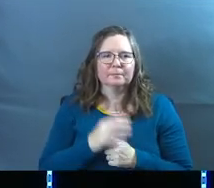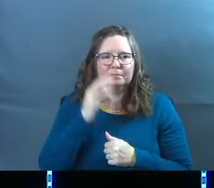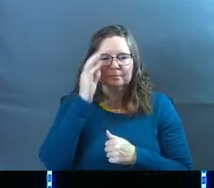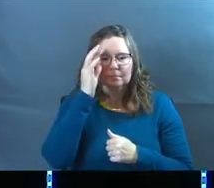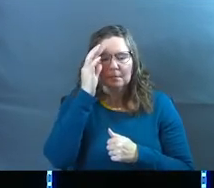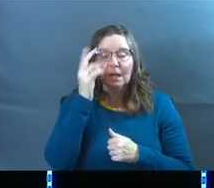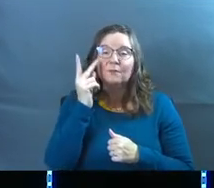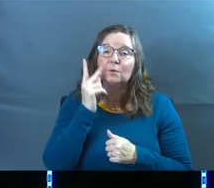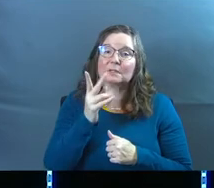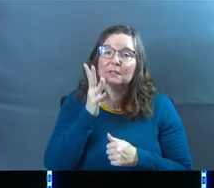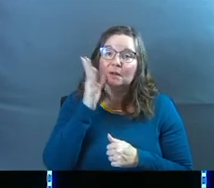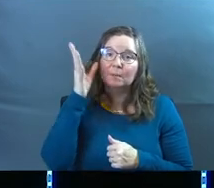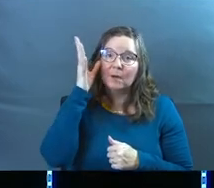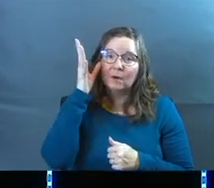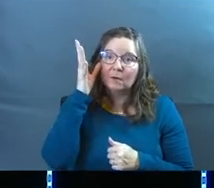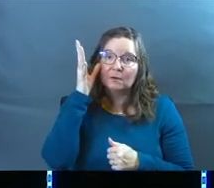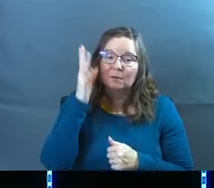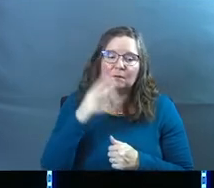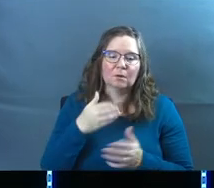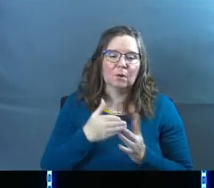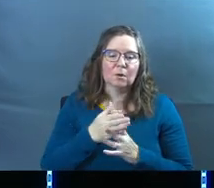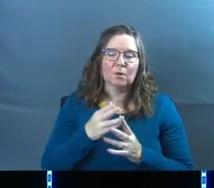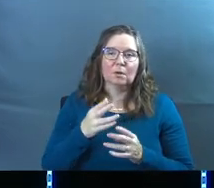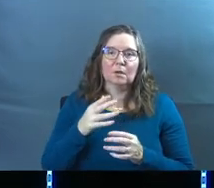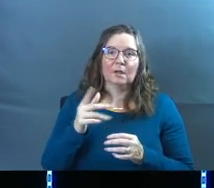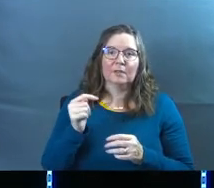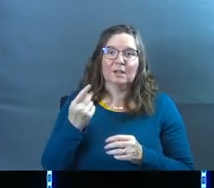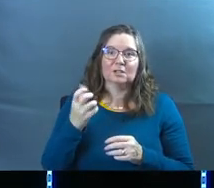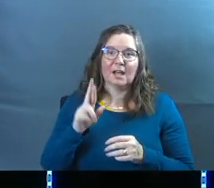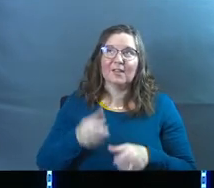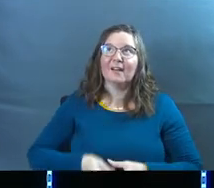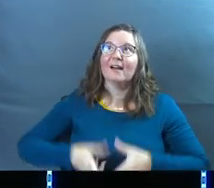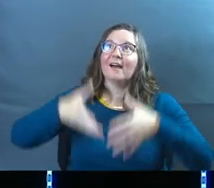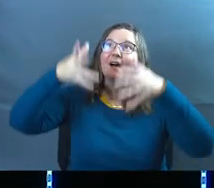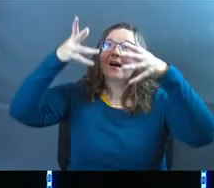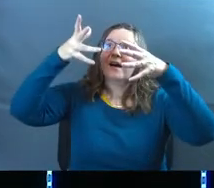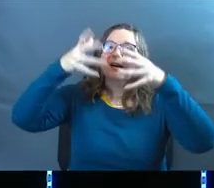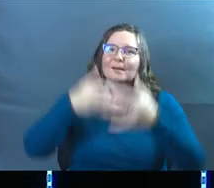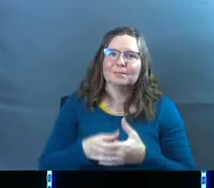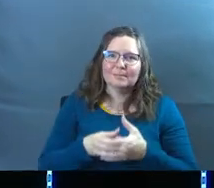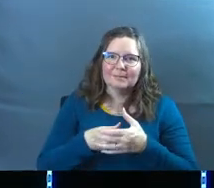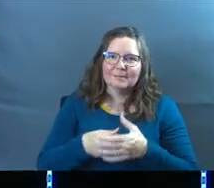You ever seen a parent throw their toddler up in the air?